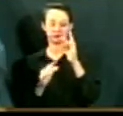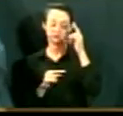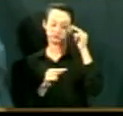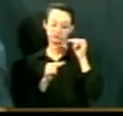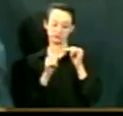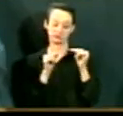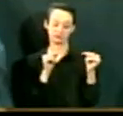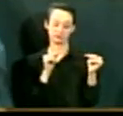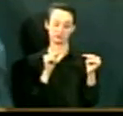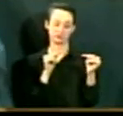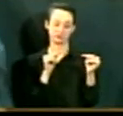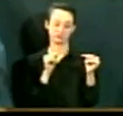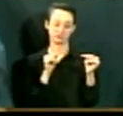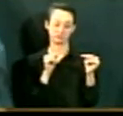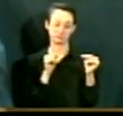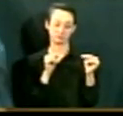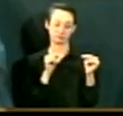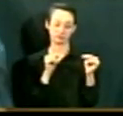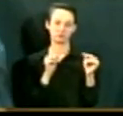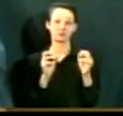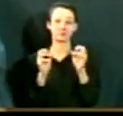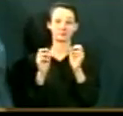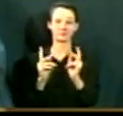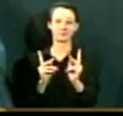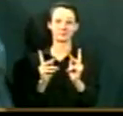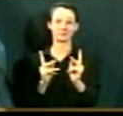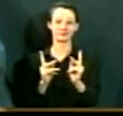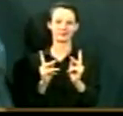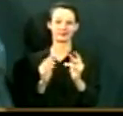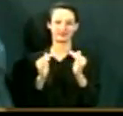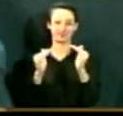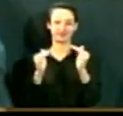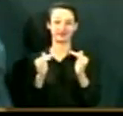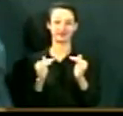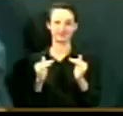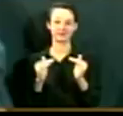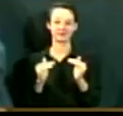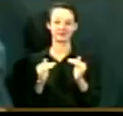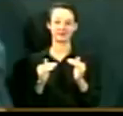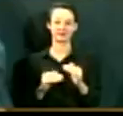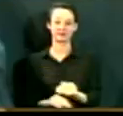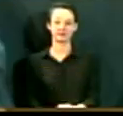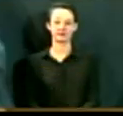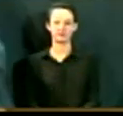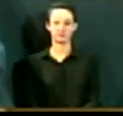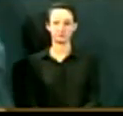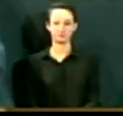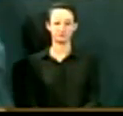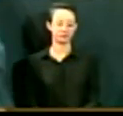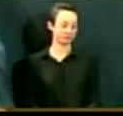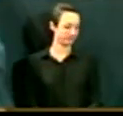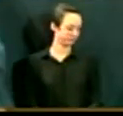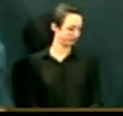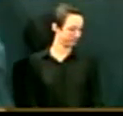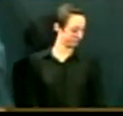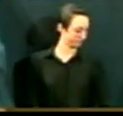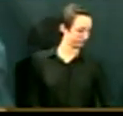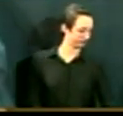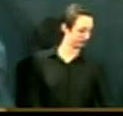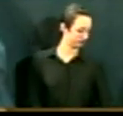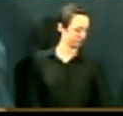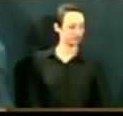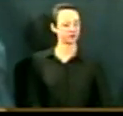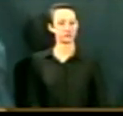All opposed? Okay, moving on to the next item. Yes, item 8, consent